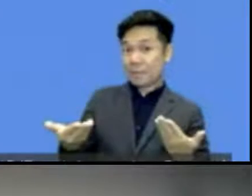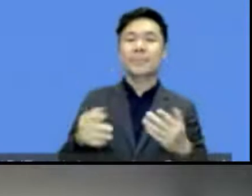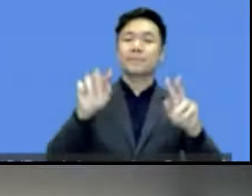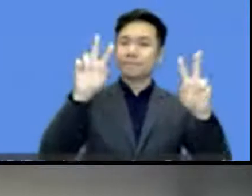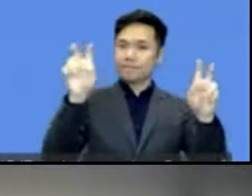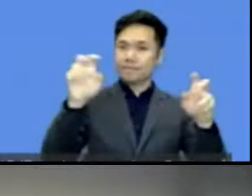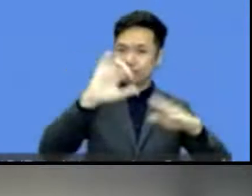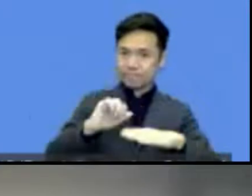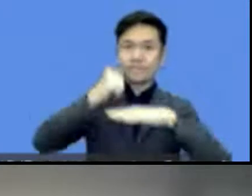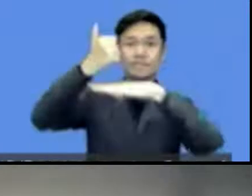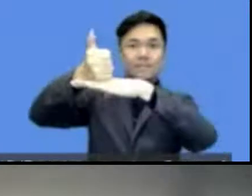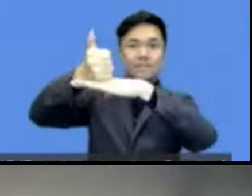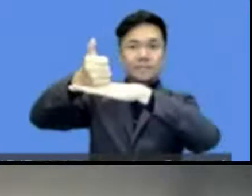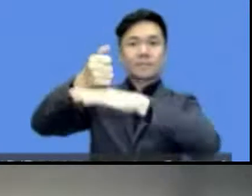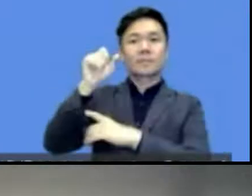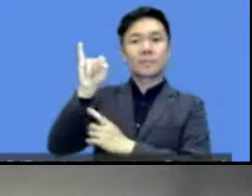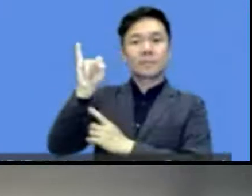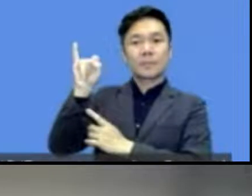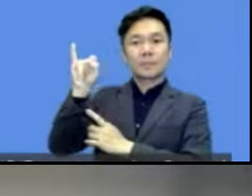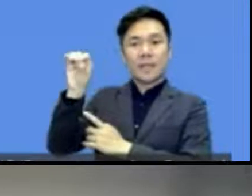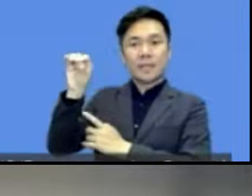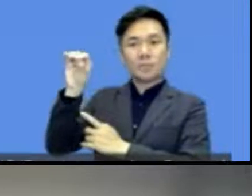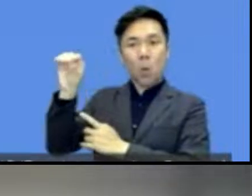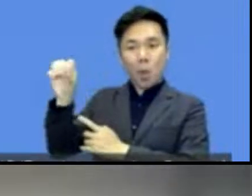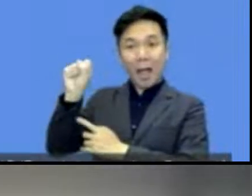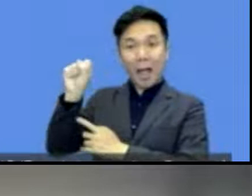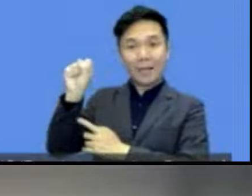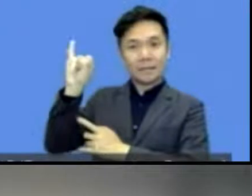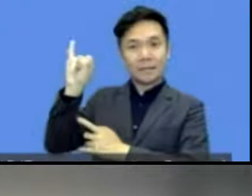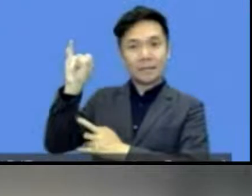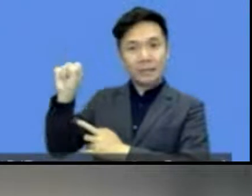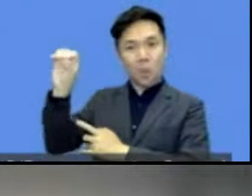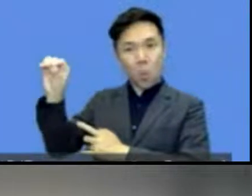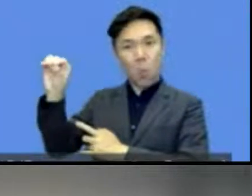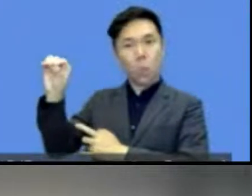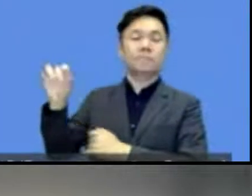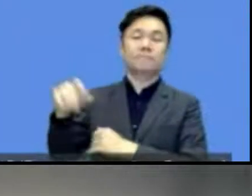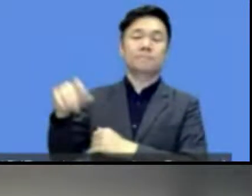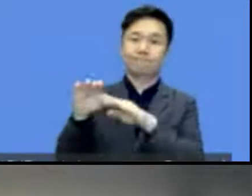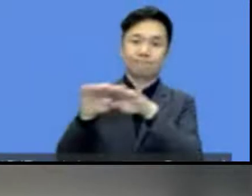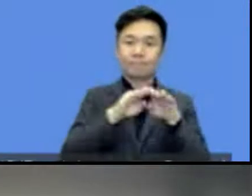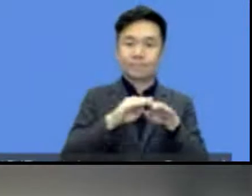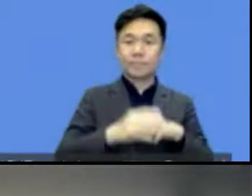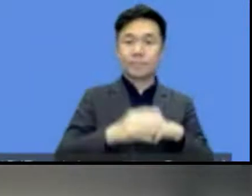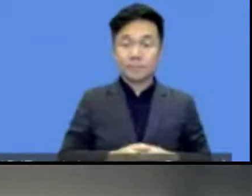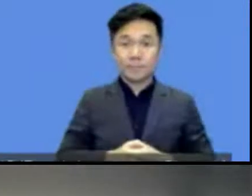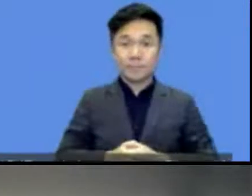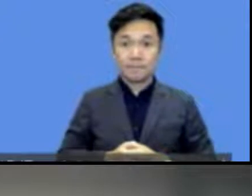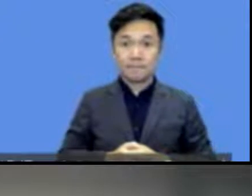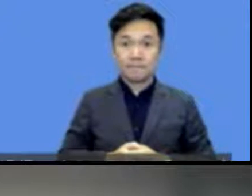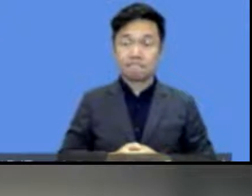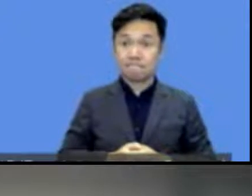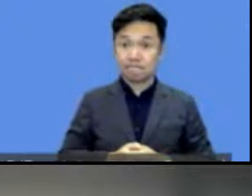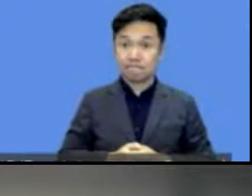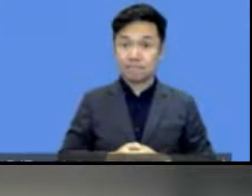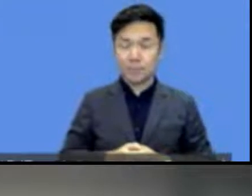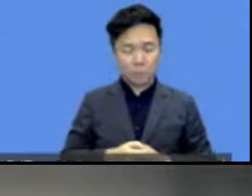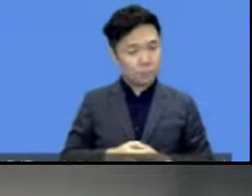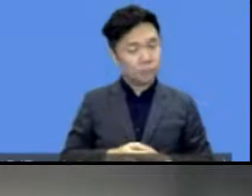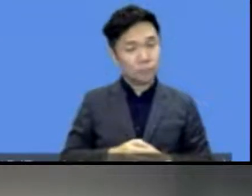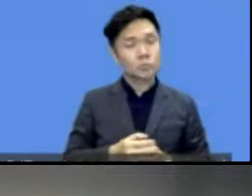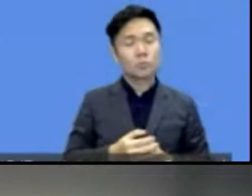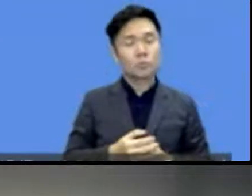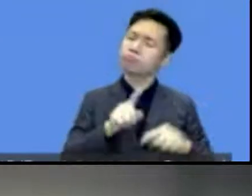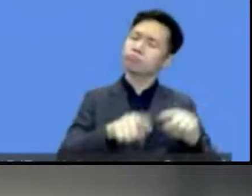ISO standard. So understanding the needs of persons with different and